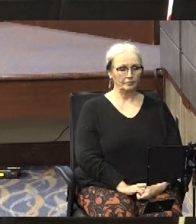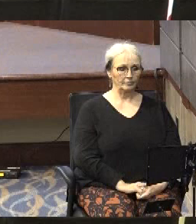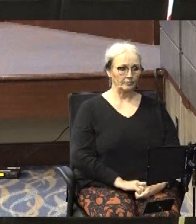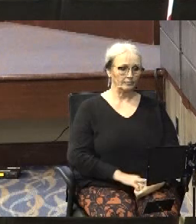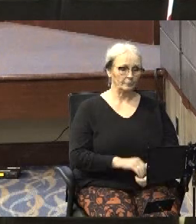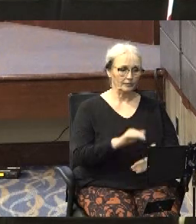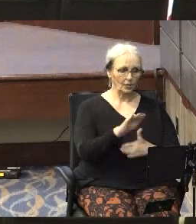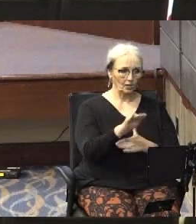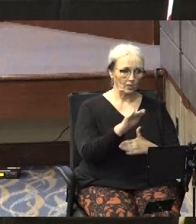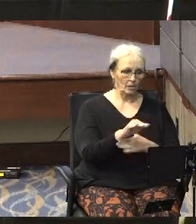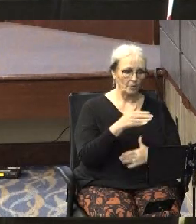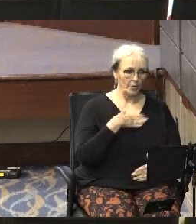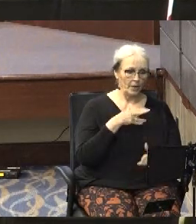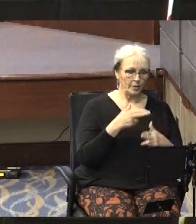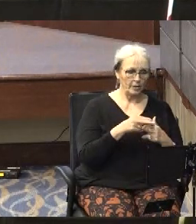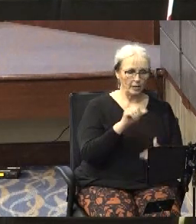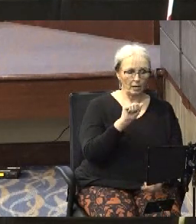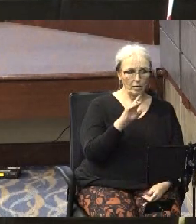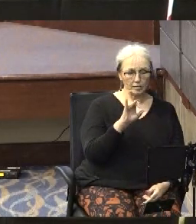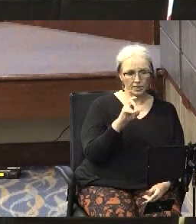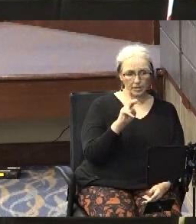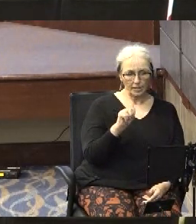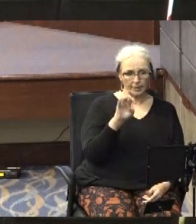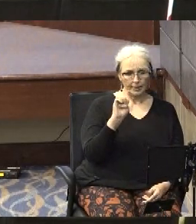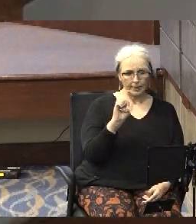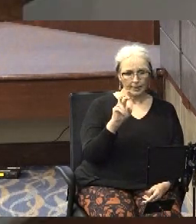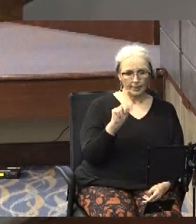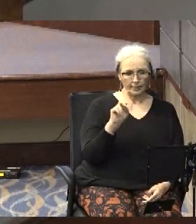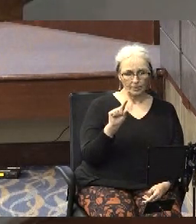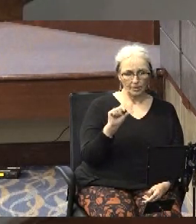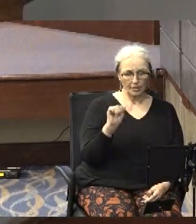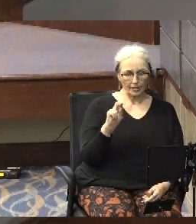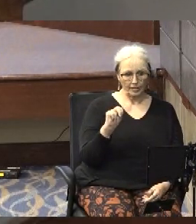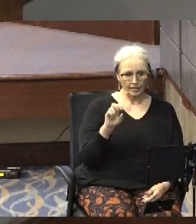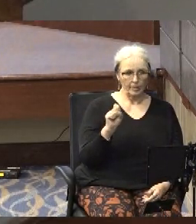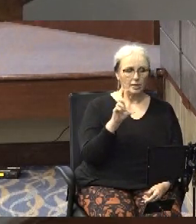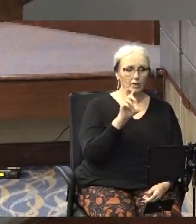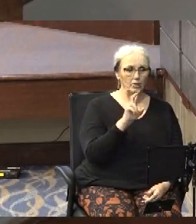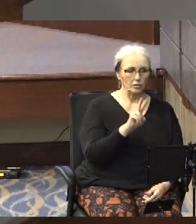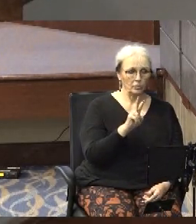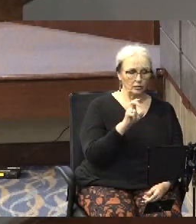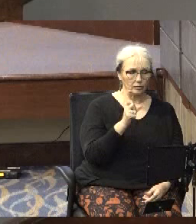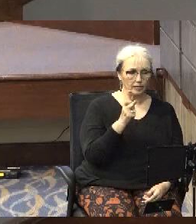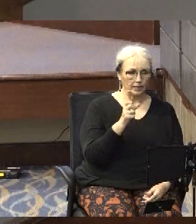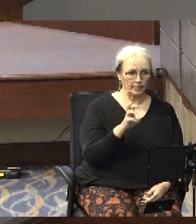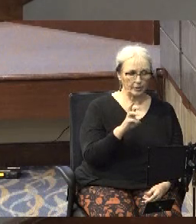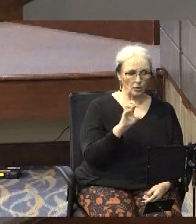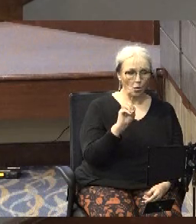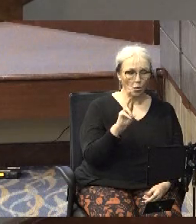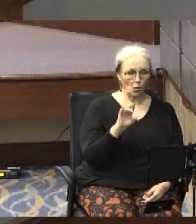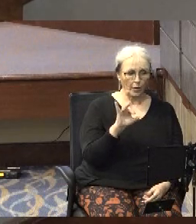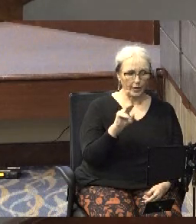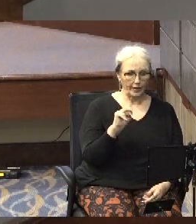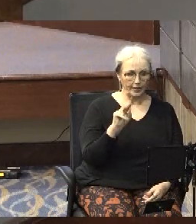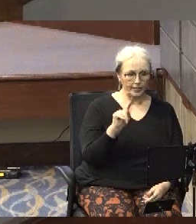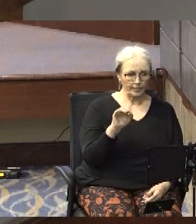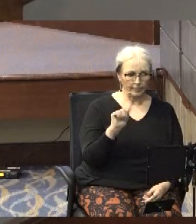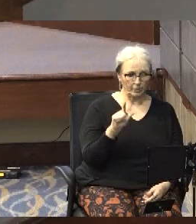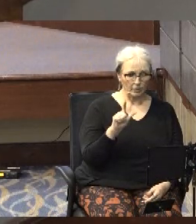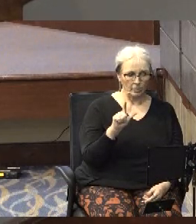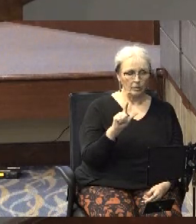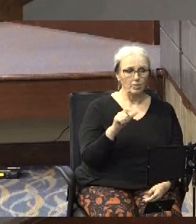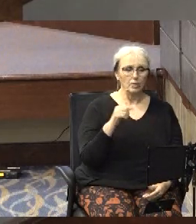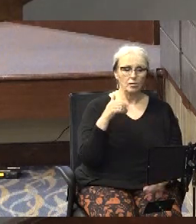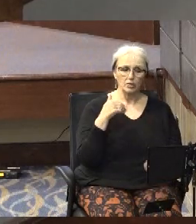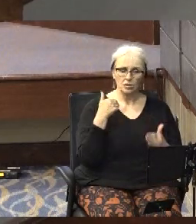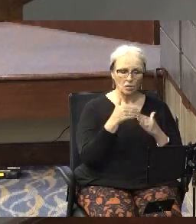Good evening. My name is Austin England, and I live at 216 Oriental Road, just right around the corner from the church and from